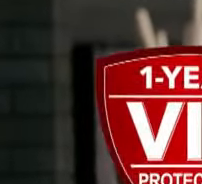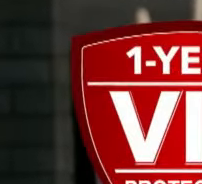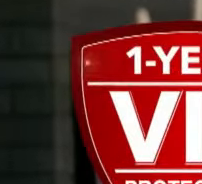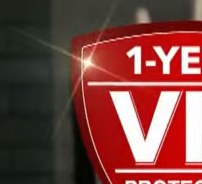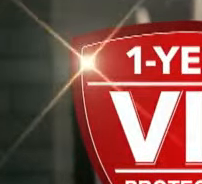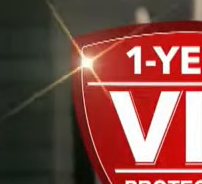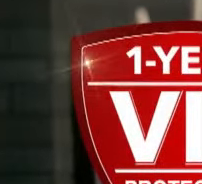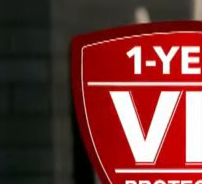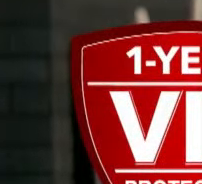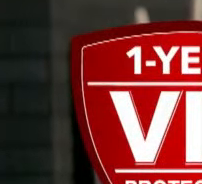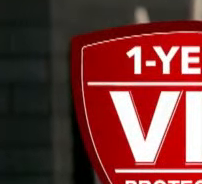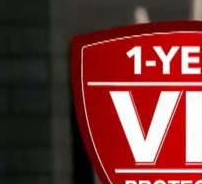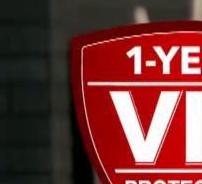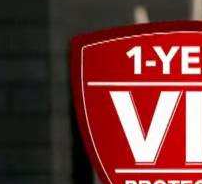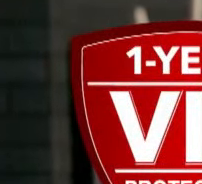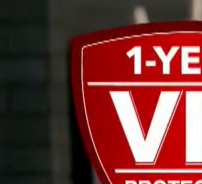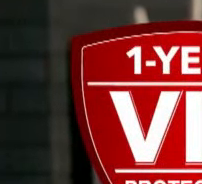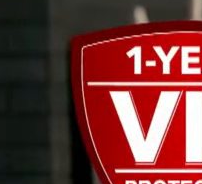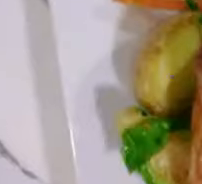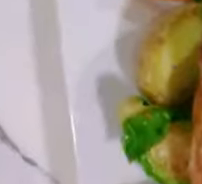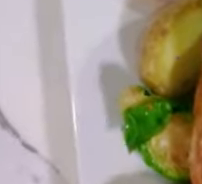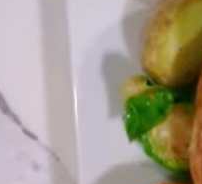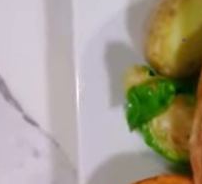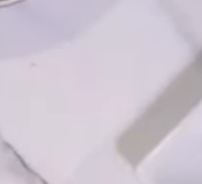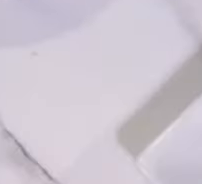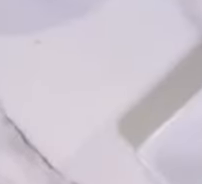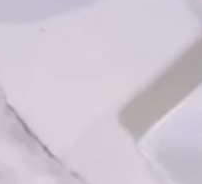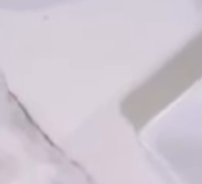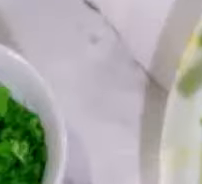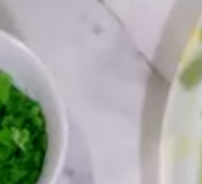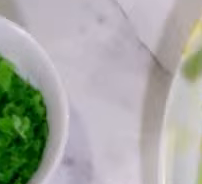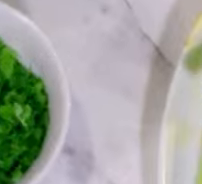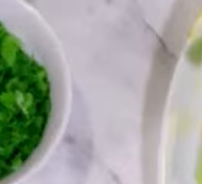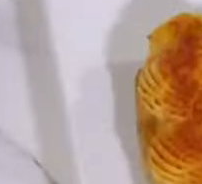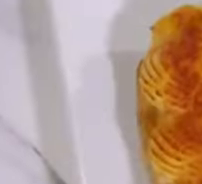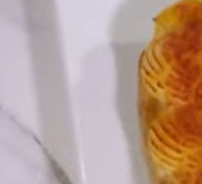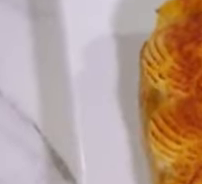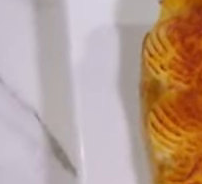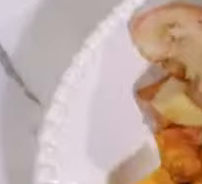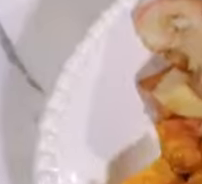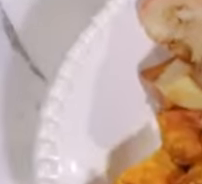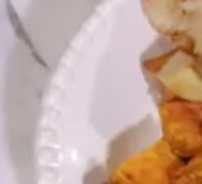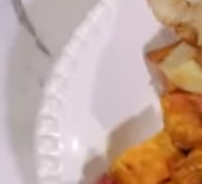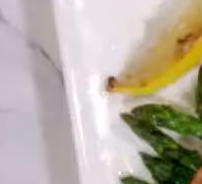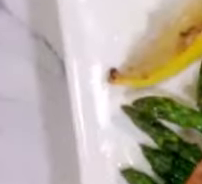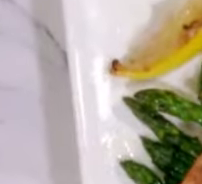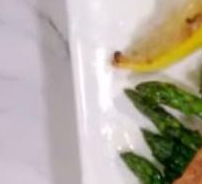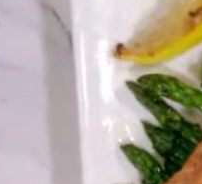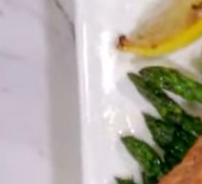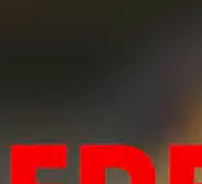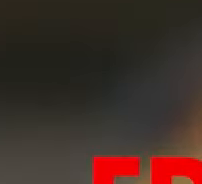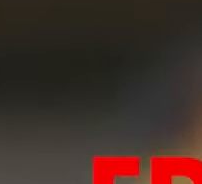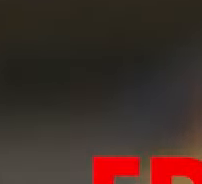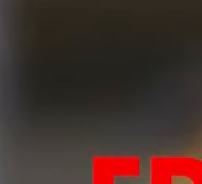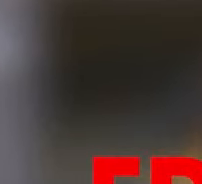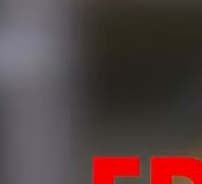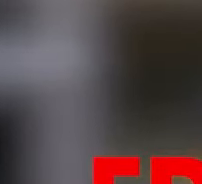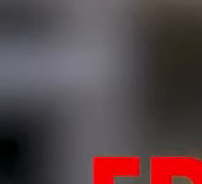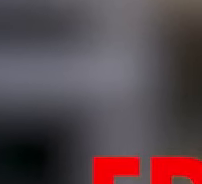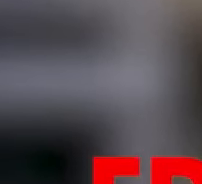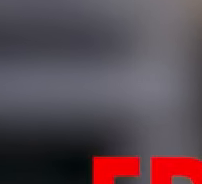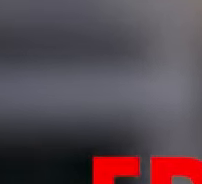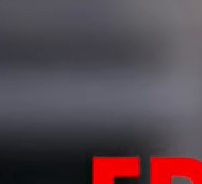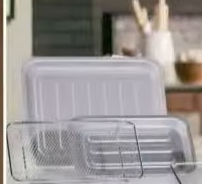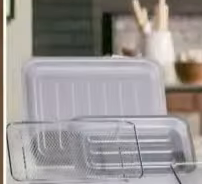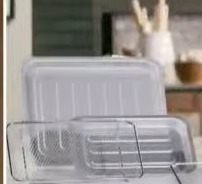one-year VIP protection plan absolutely free, complete with everything you need to cook Monday to Sunday family-size meals. Plus, ask how